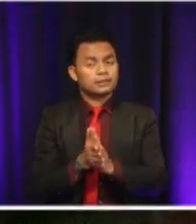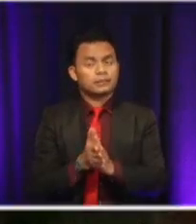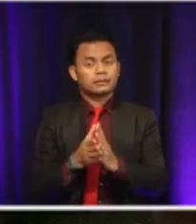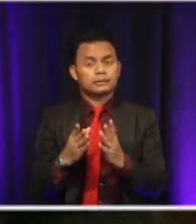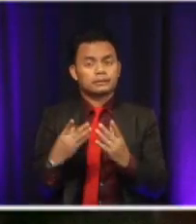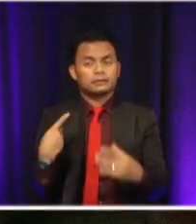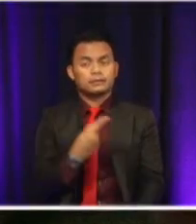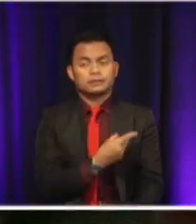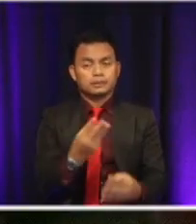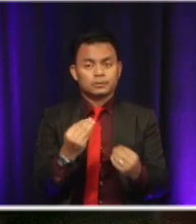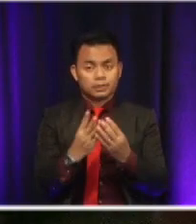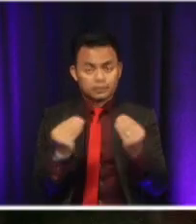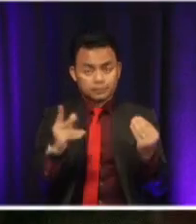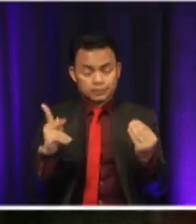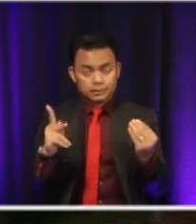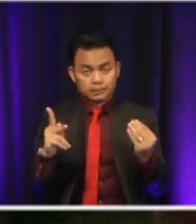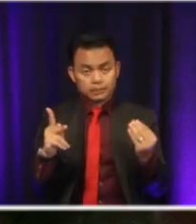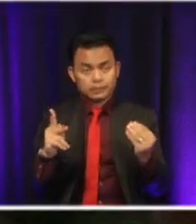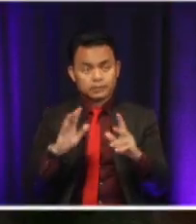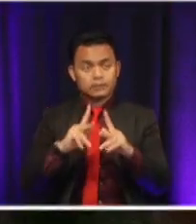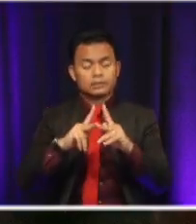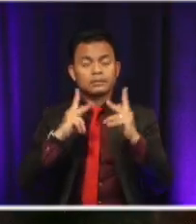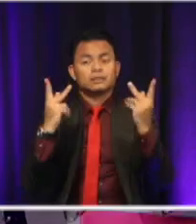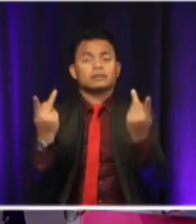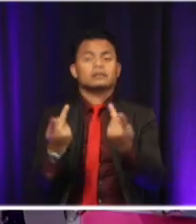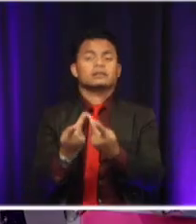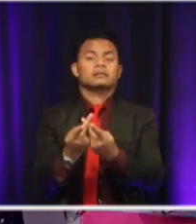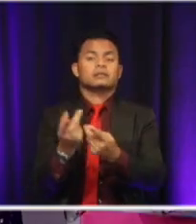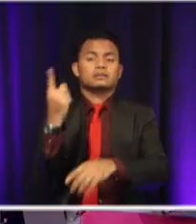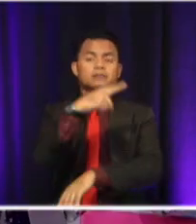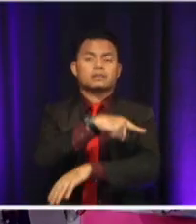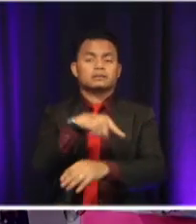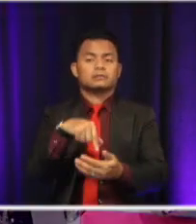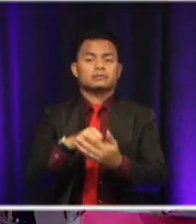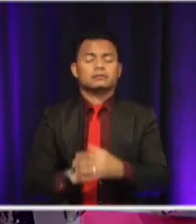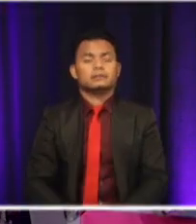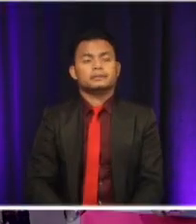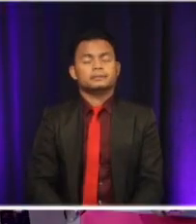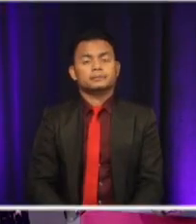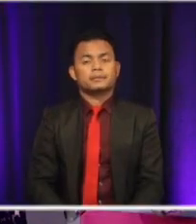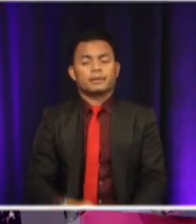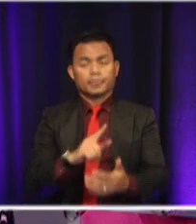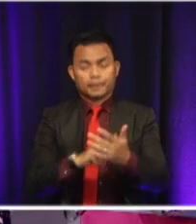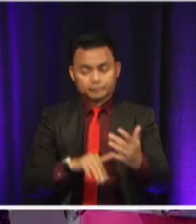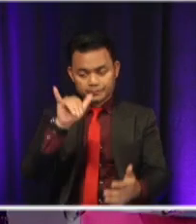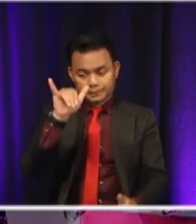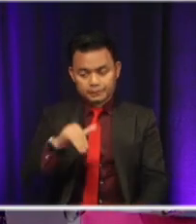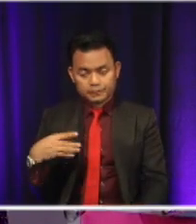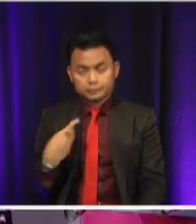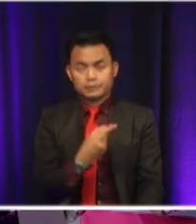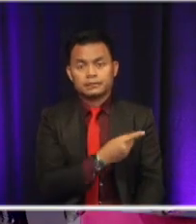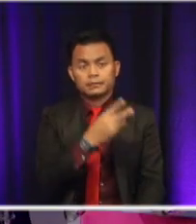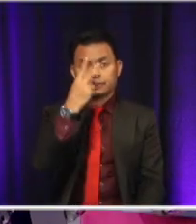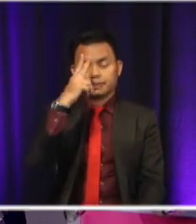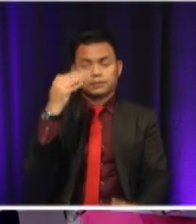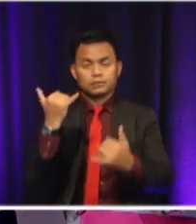we revised from today's class? All right, quick summary of what we've looked at. I